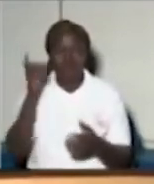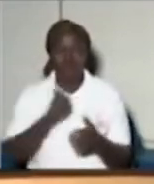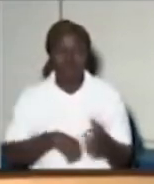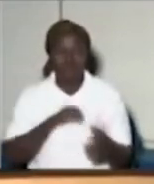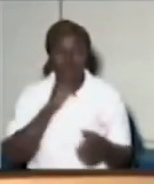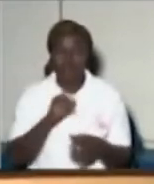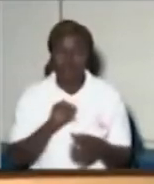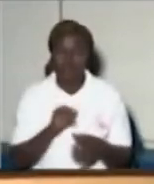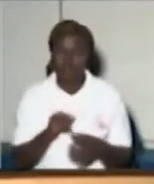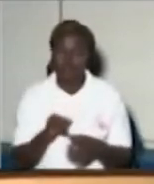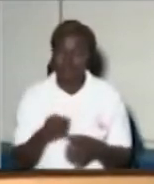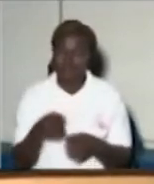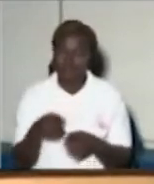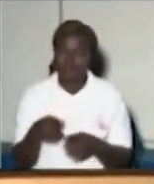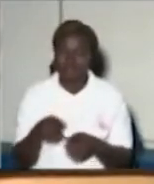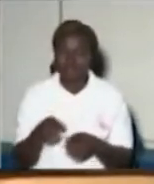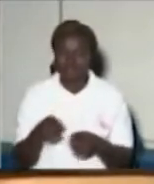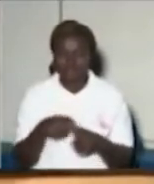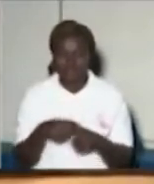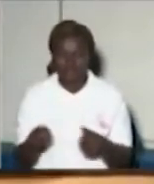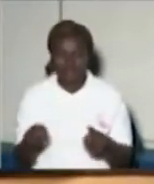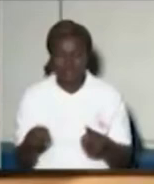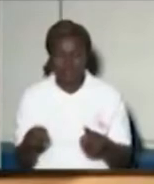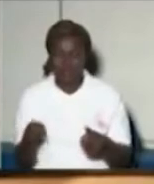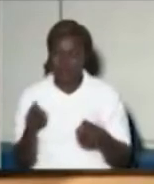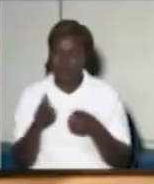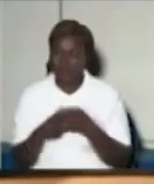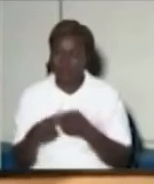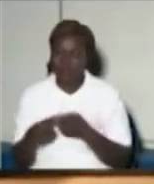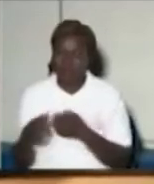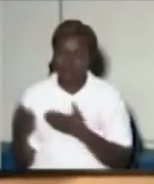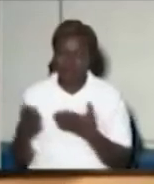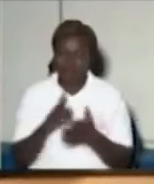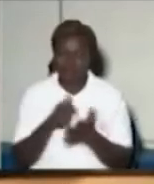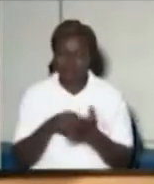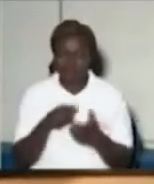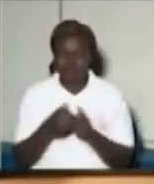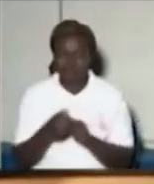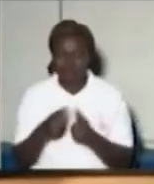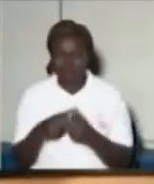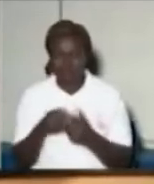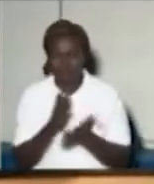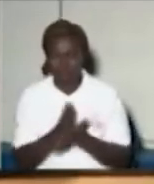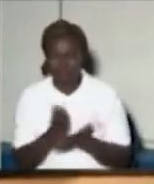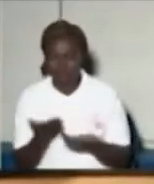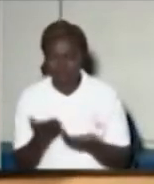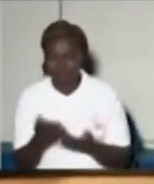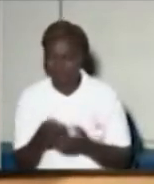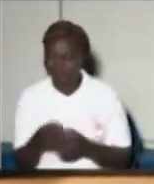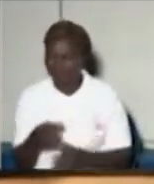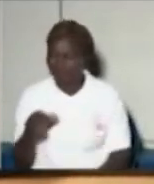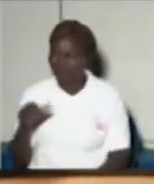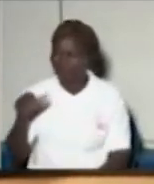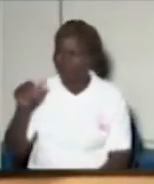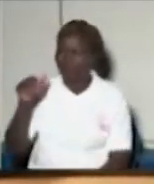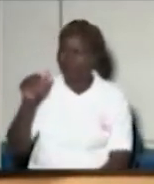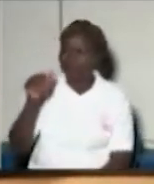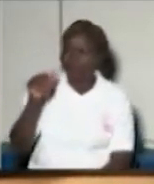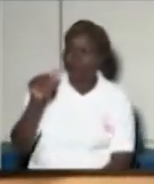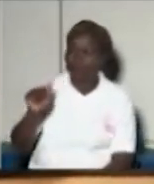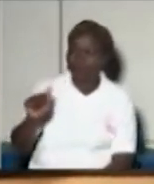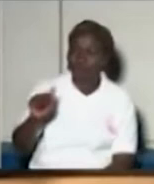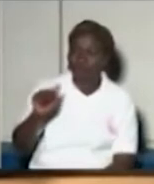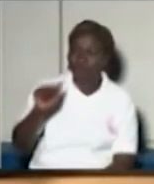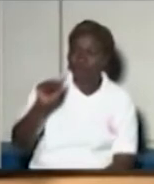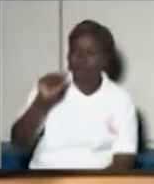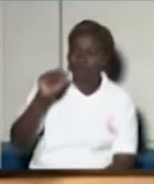do differently to put this problem to bed? Candidate of the Allied Congress Party of